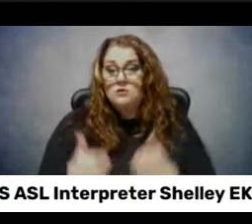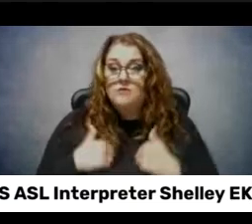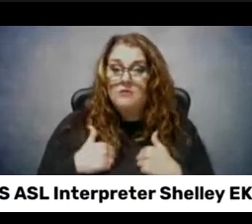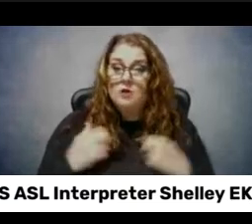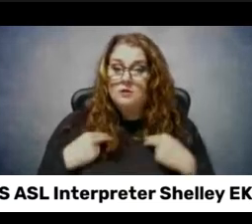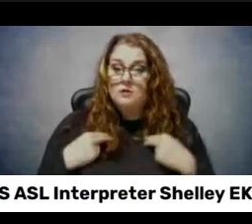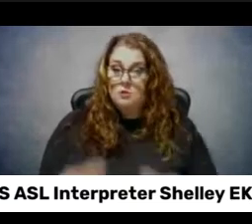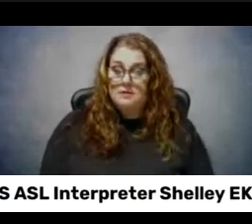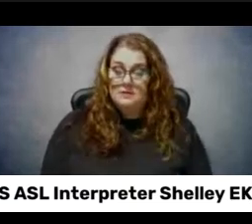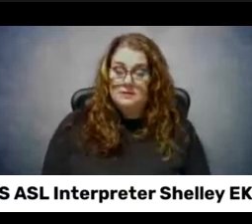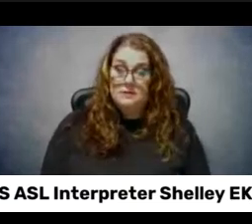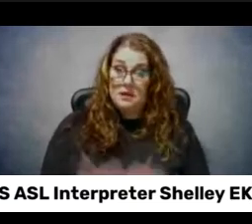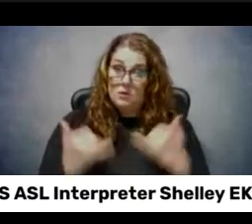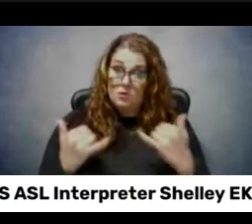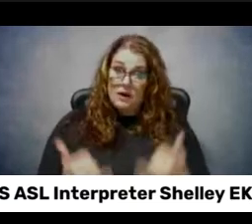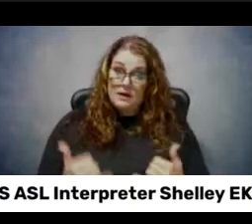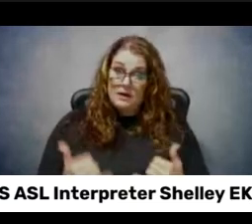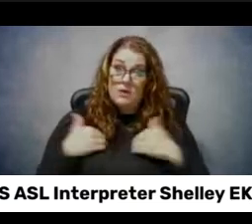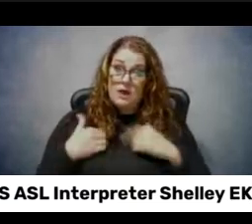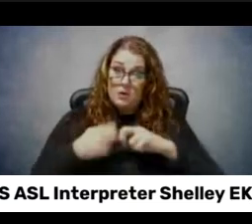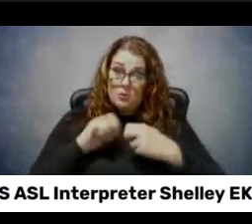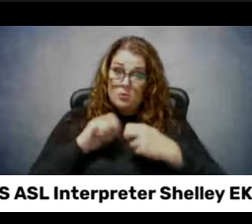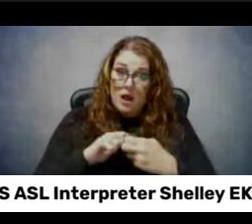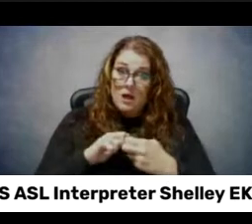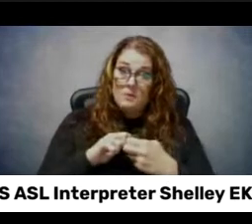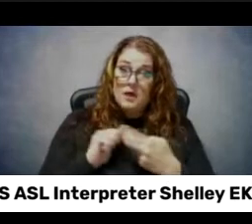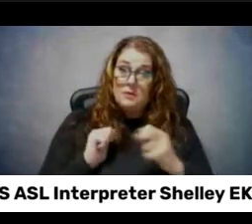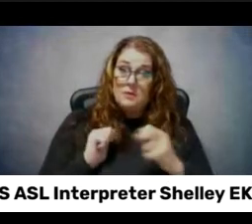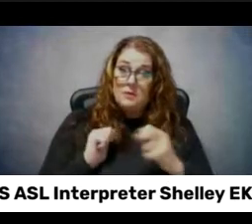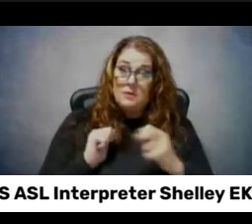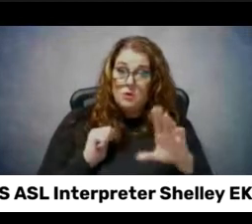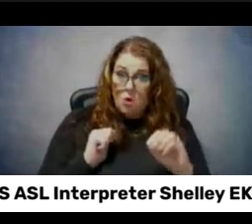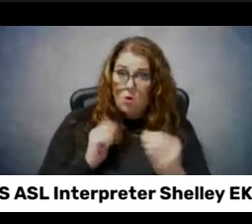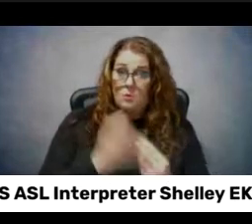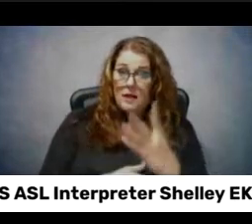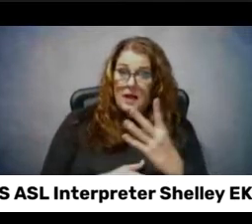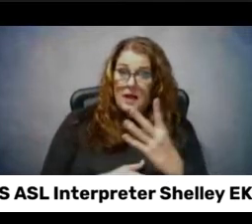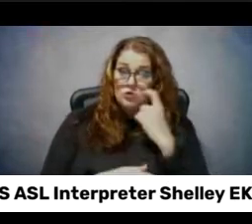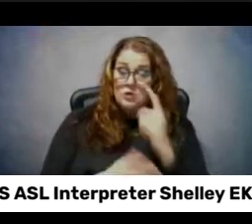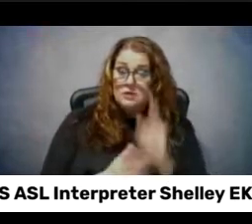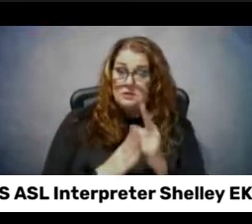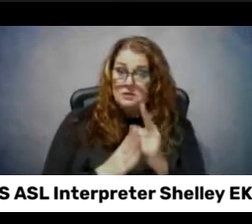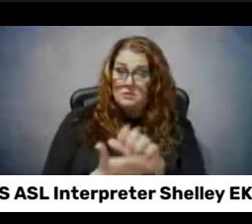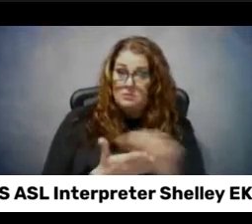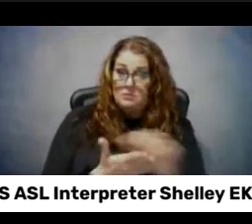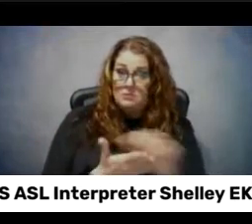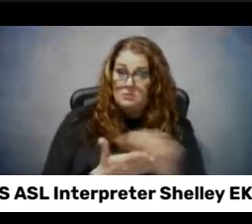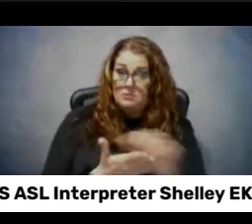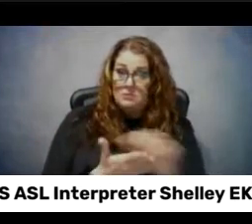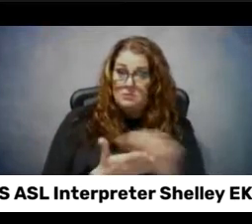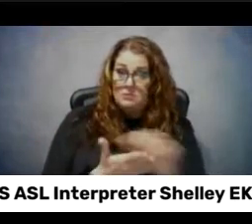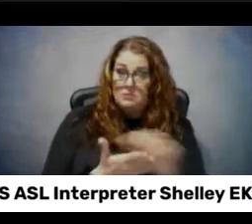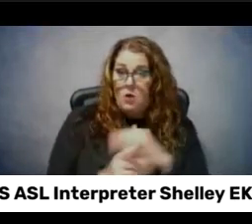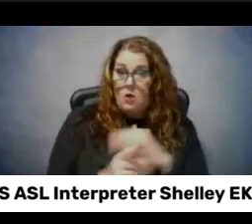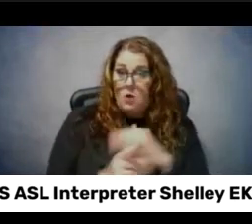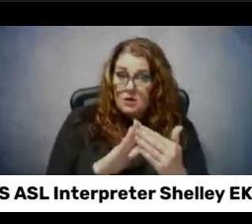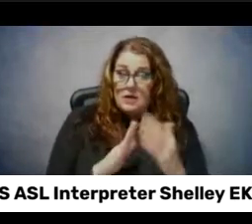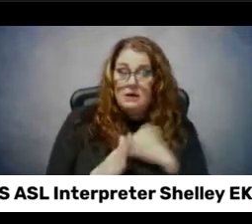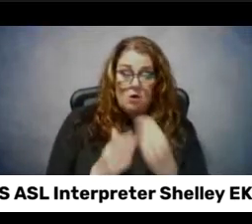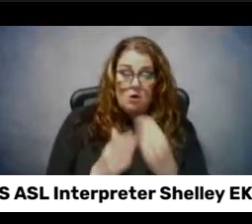beings. Right now, we have the problem of the Hilco plant, which was just demolished and is affecting our community and our community